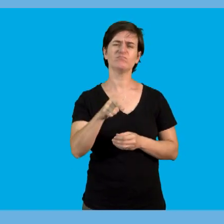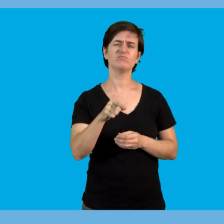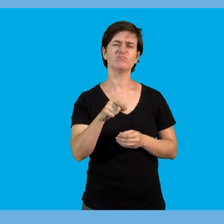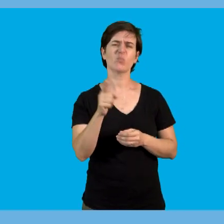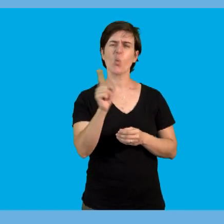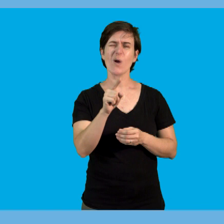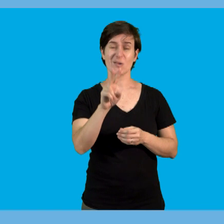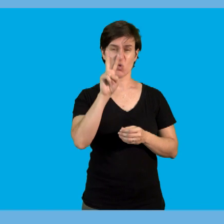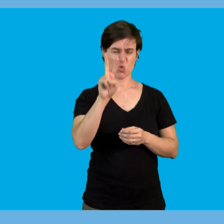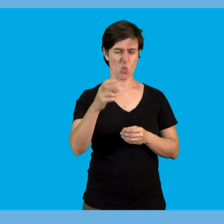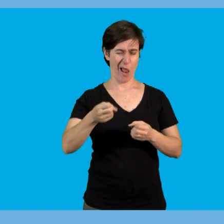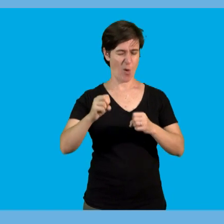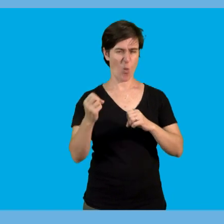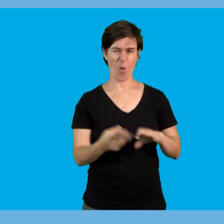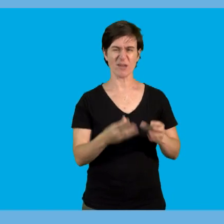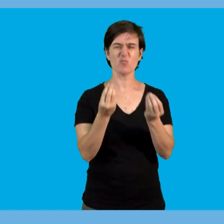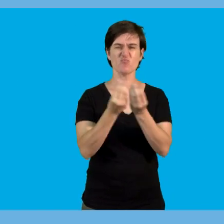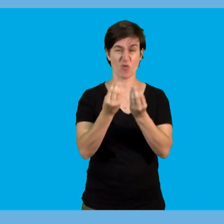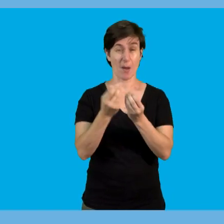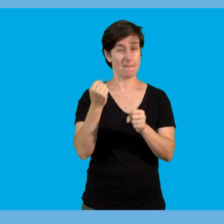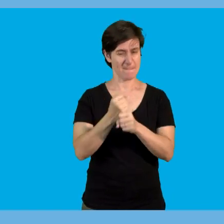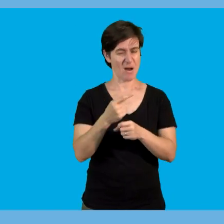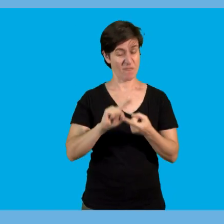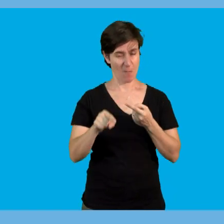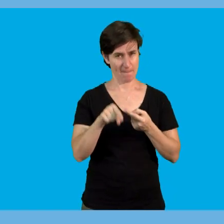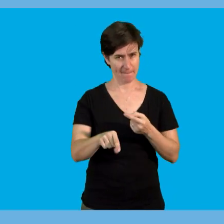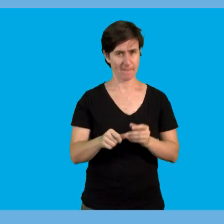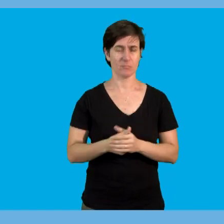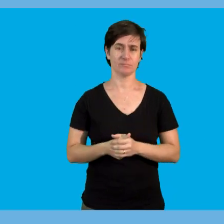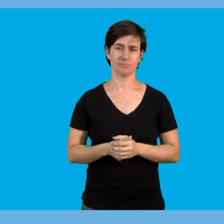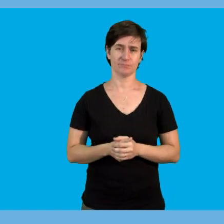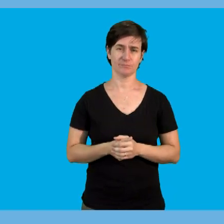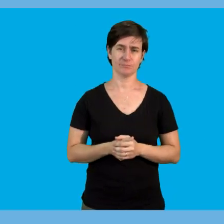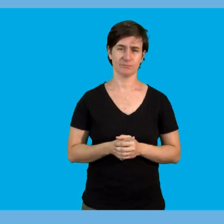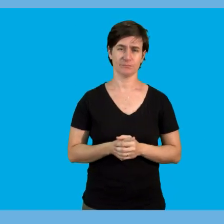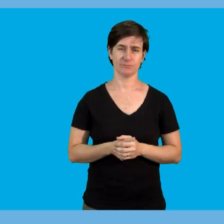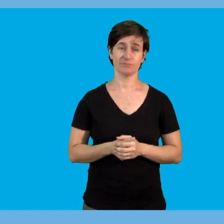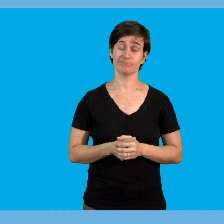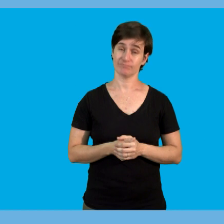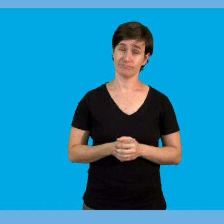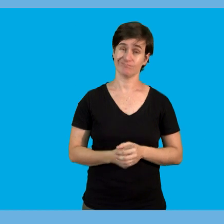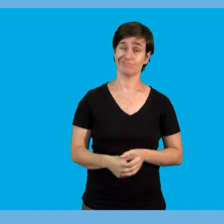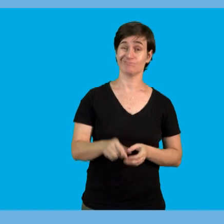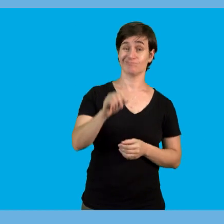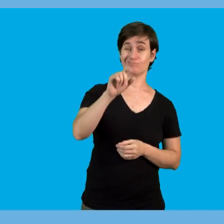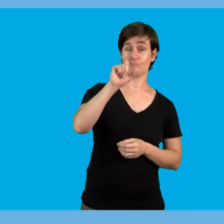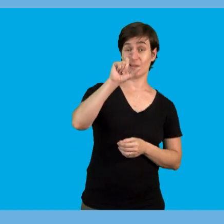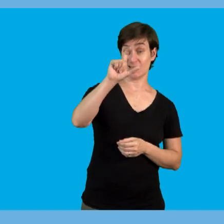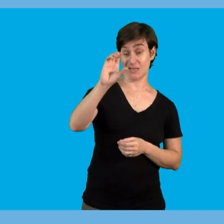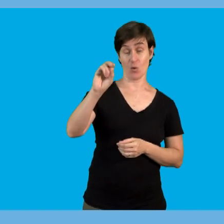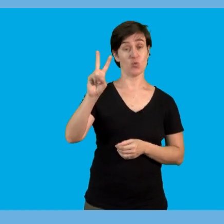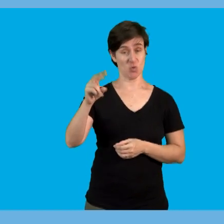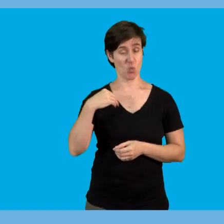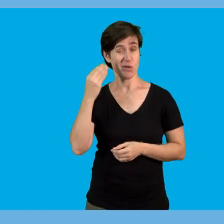what are the two waste products that are going to be formed when we are burning coal in these power stations? First of all,